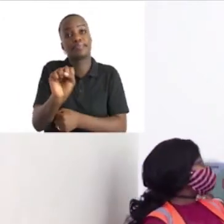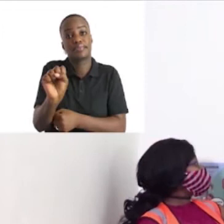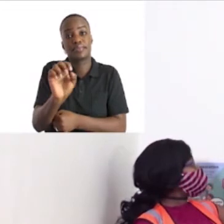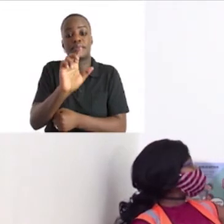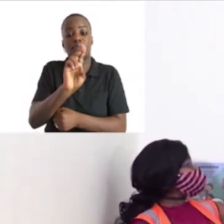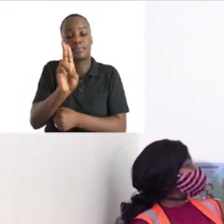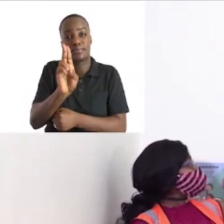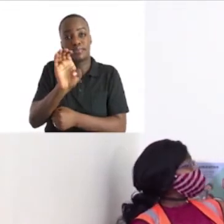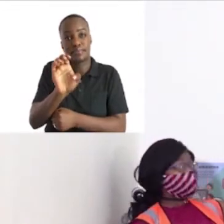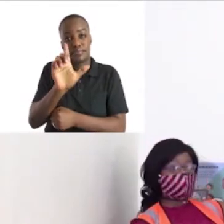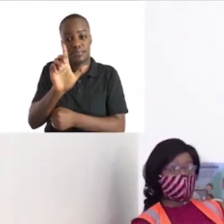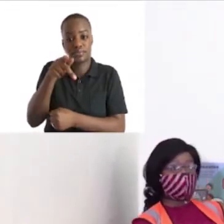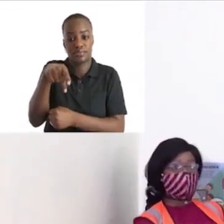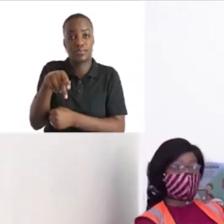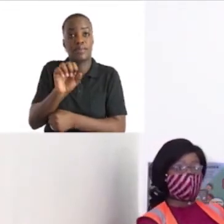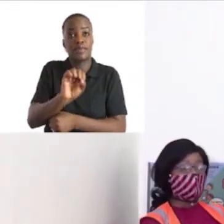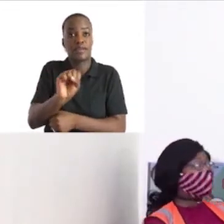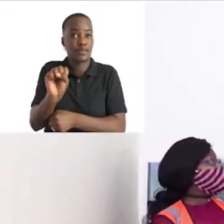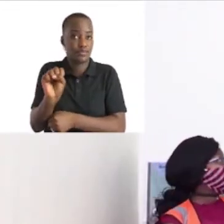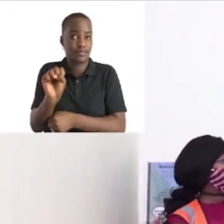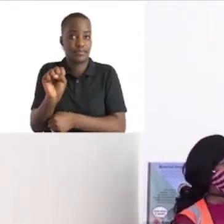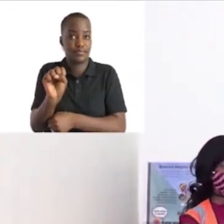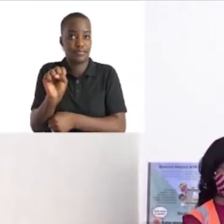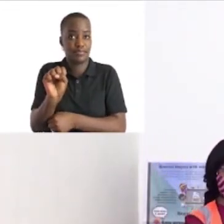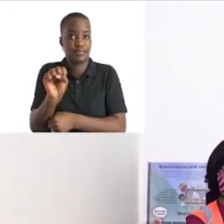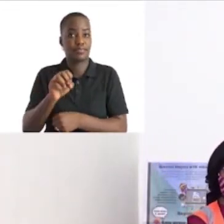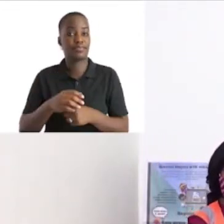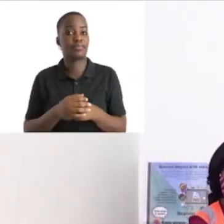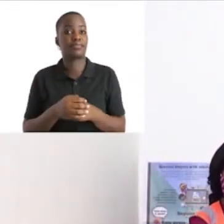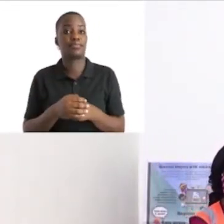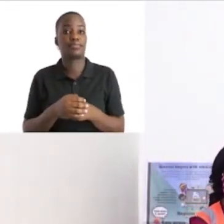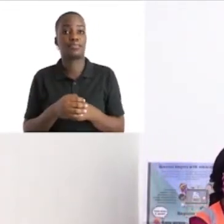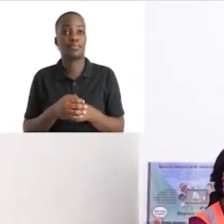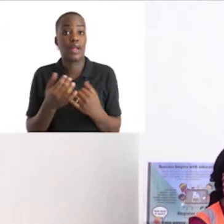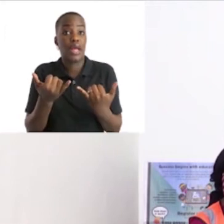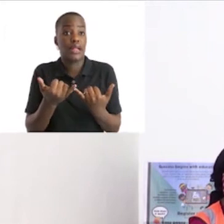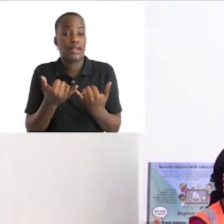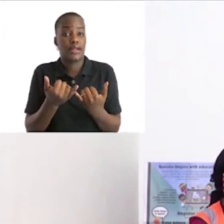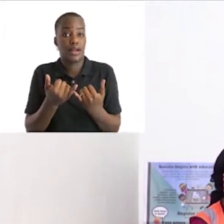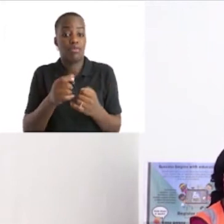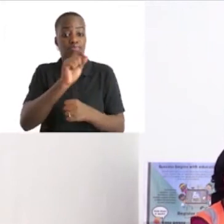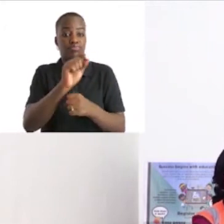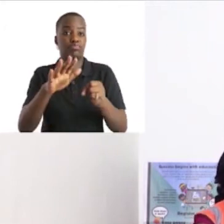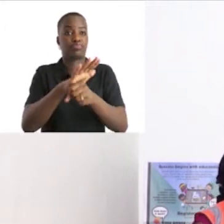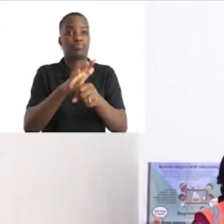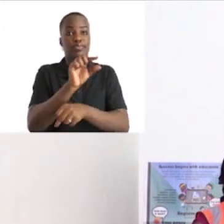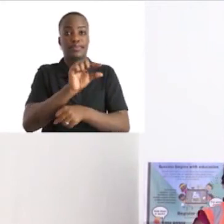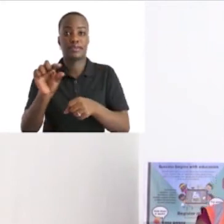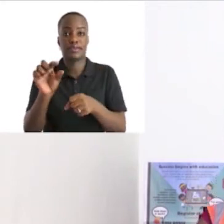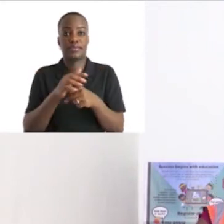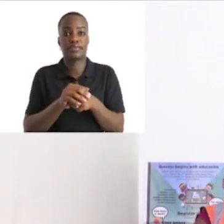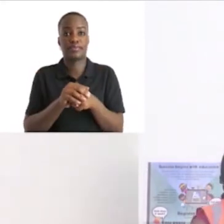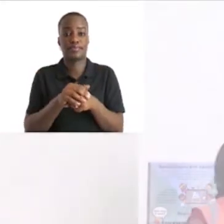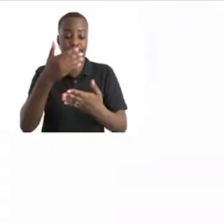word help has changed to helps. And now we can complete the sentence. Take a look at